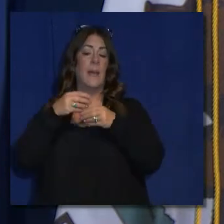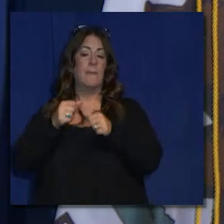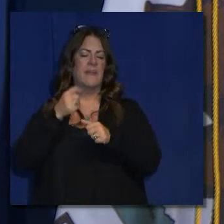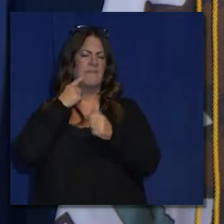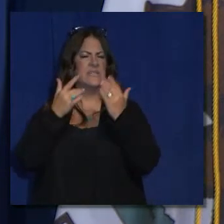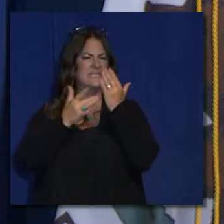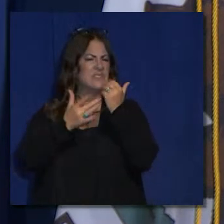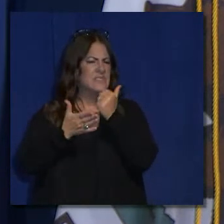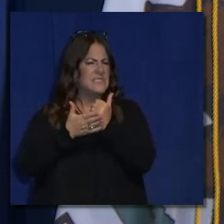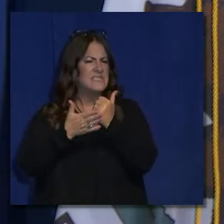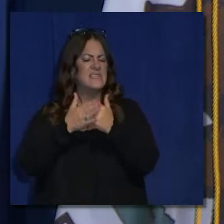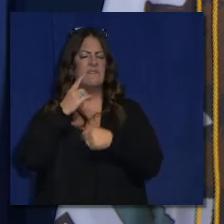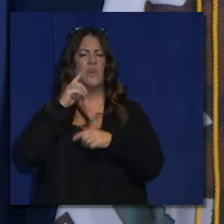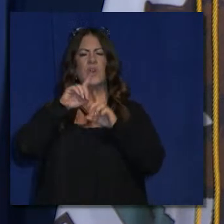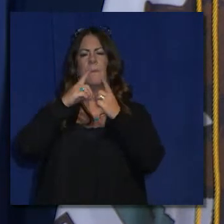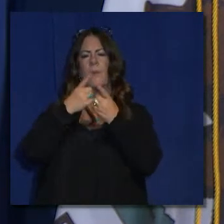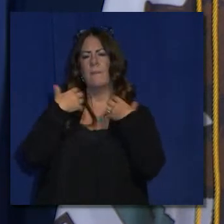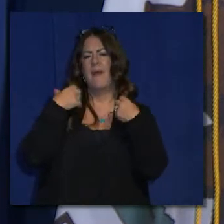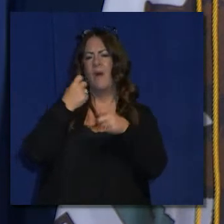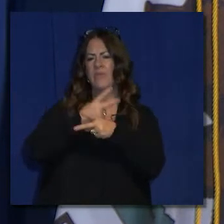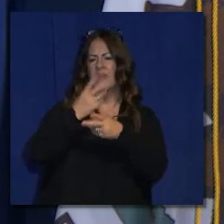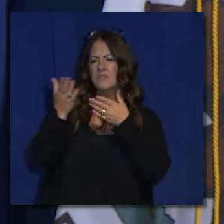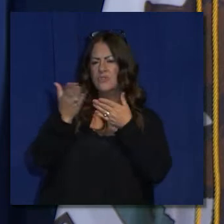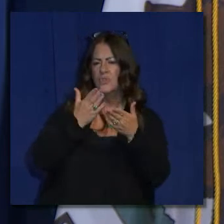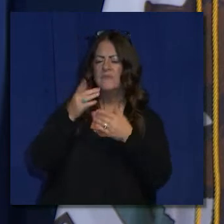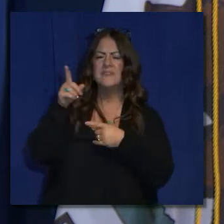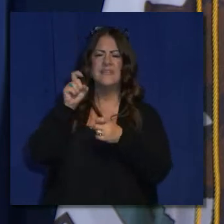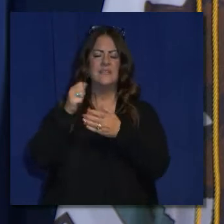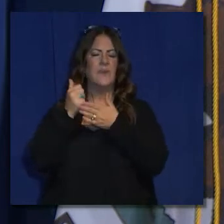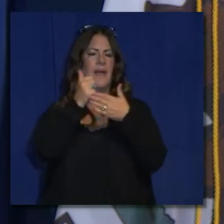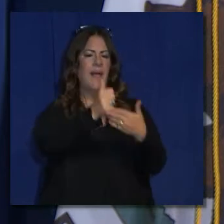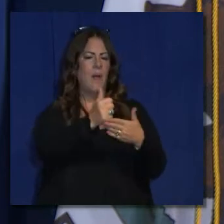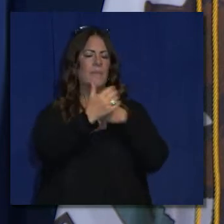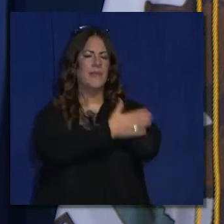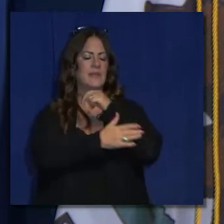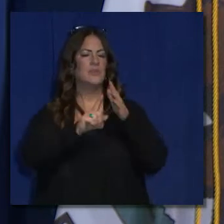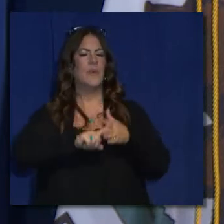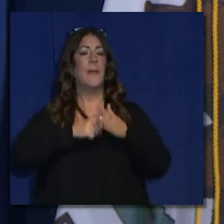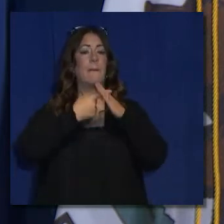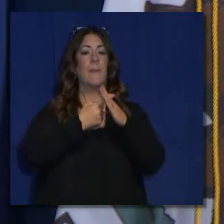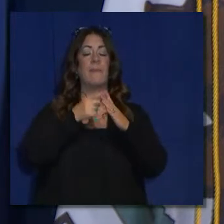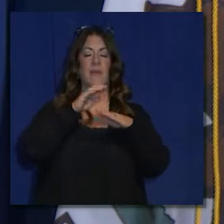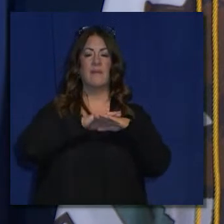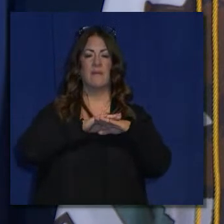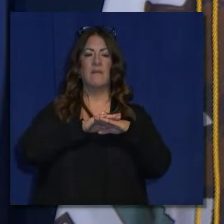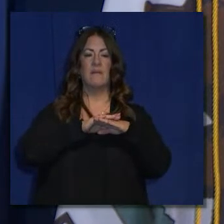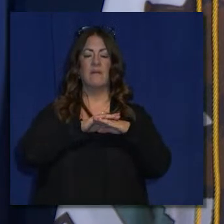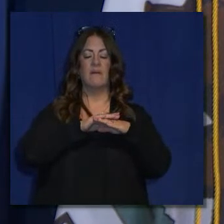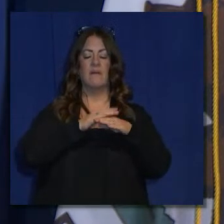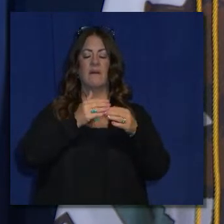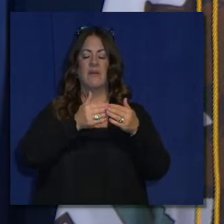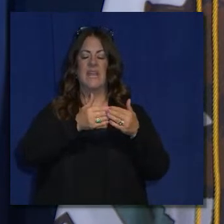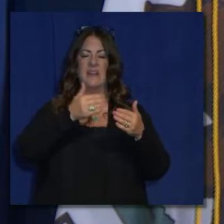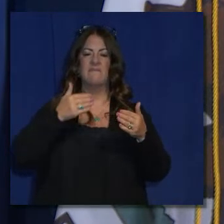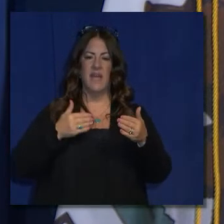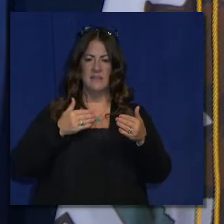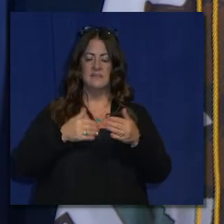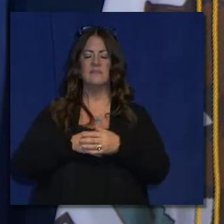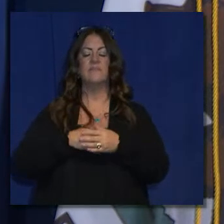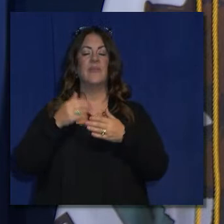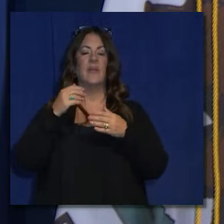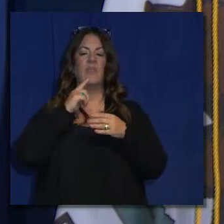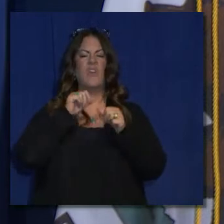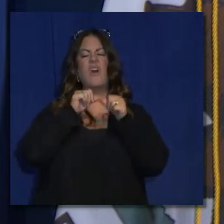that Department of Healthcare Services will engage in to help the counties to implement this on the front end. And so while there are